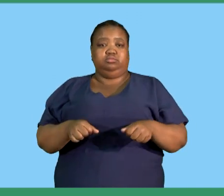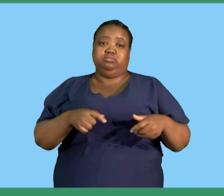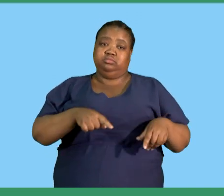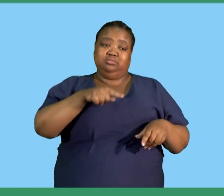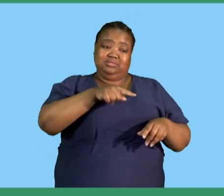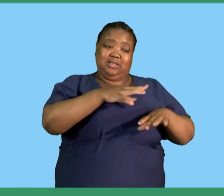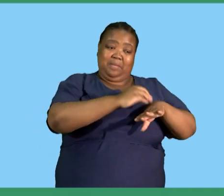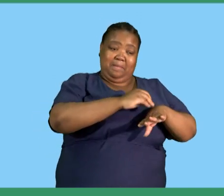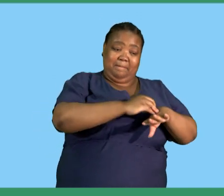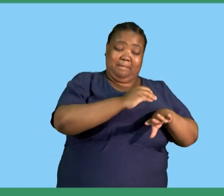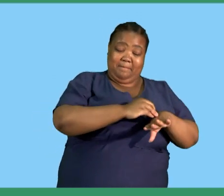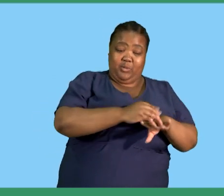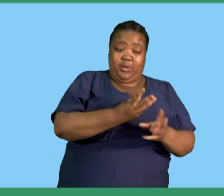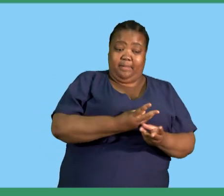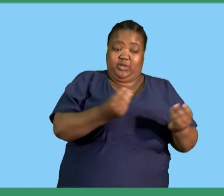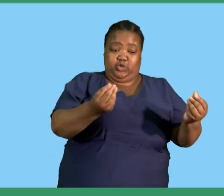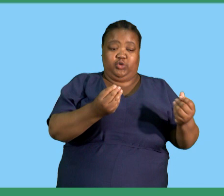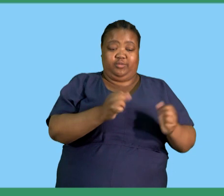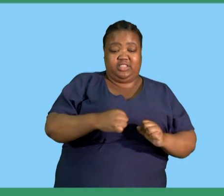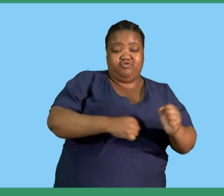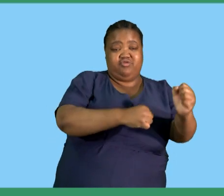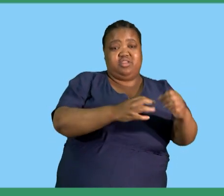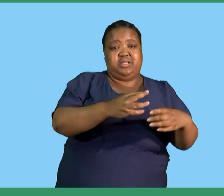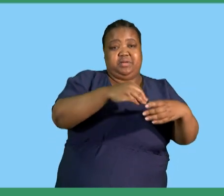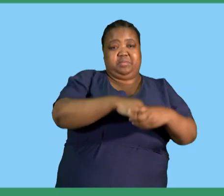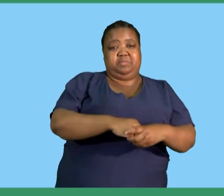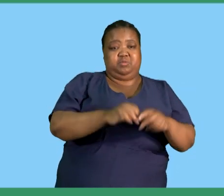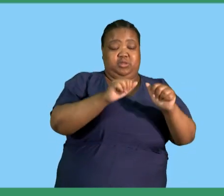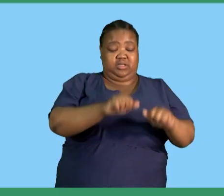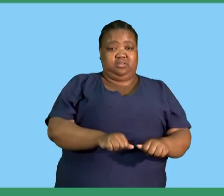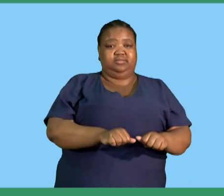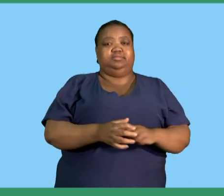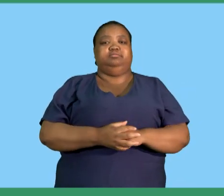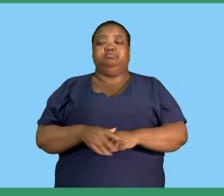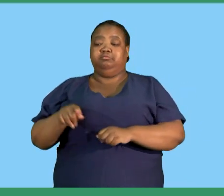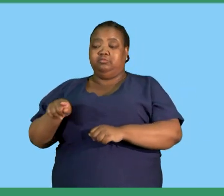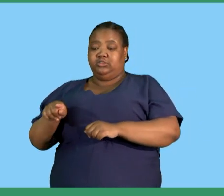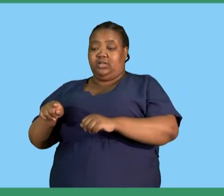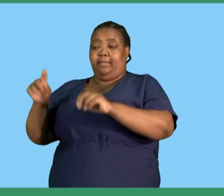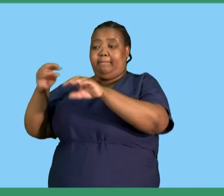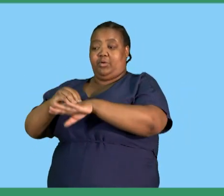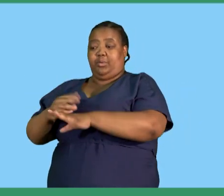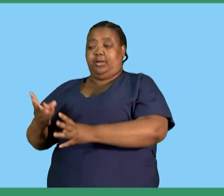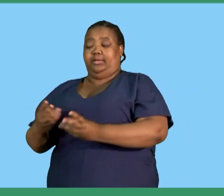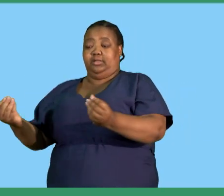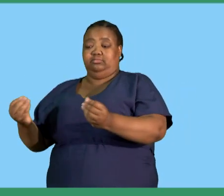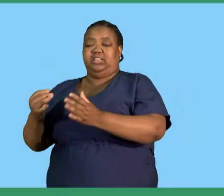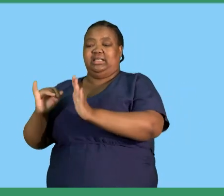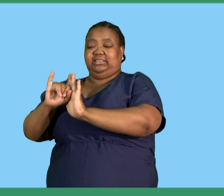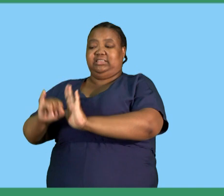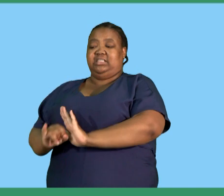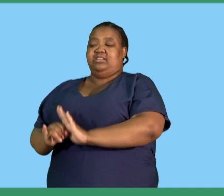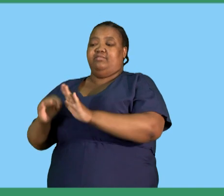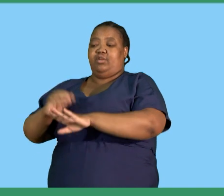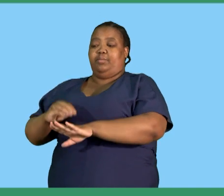Decision making, again, it's part of the problem solving strategies, whereas problem solving, identifying solving strategies. This was